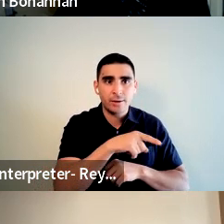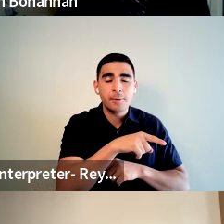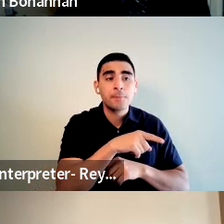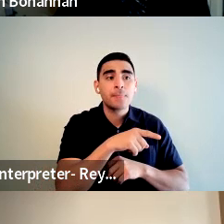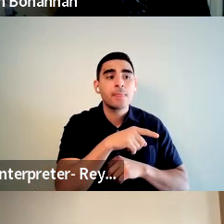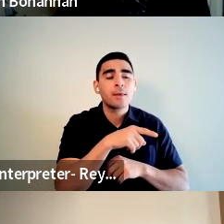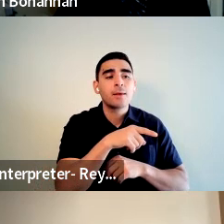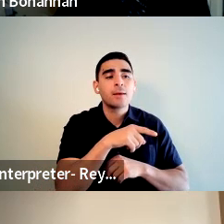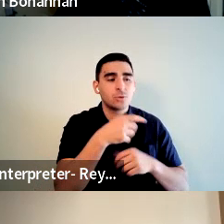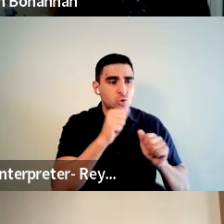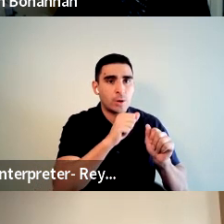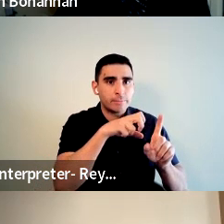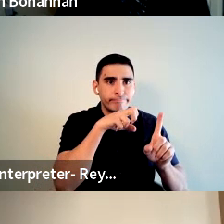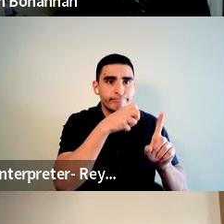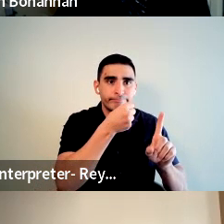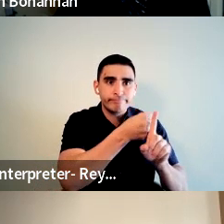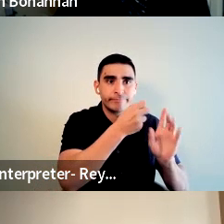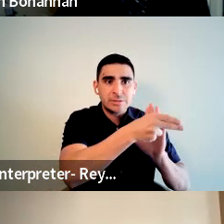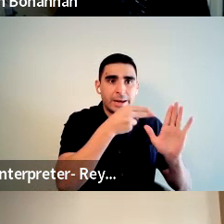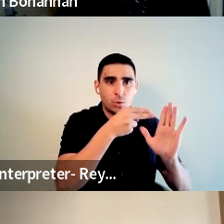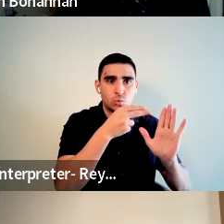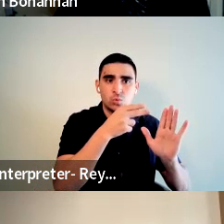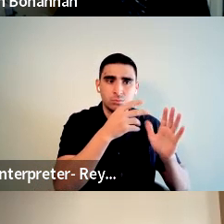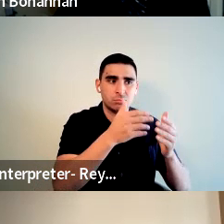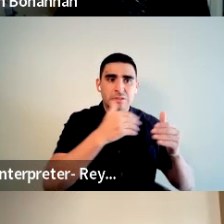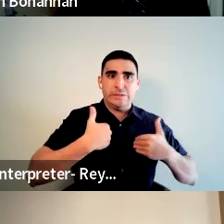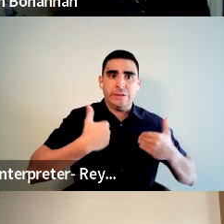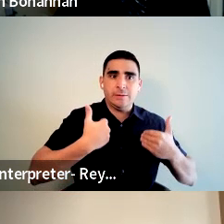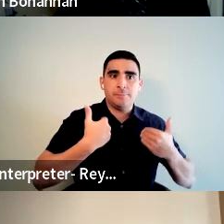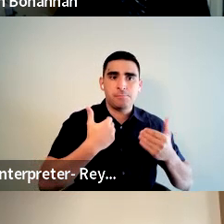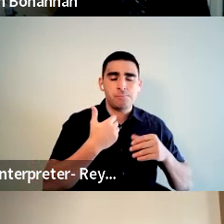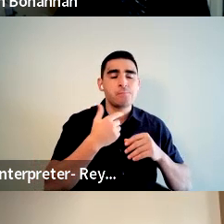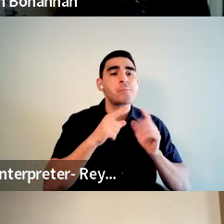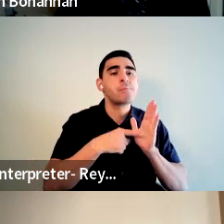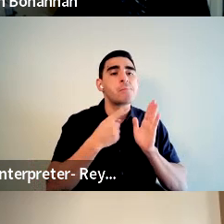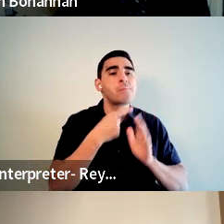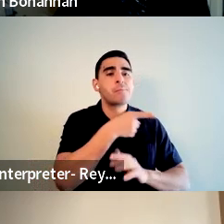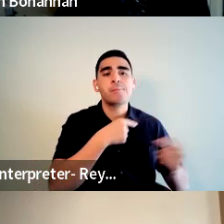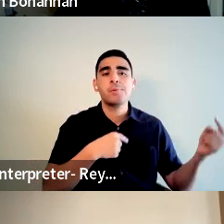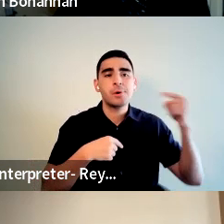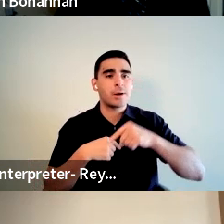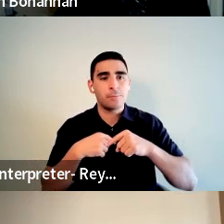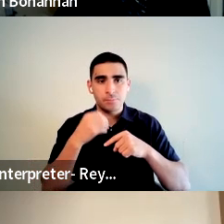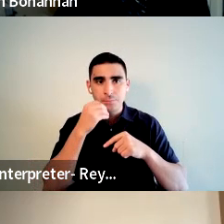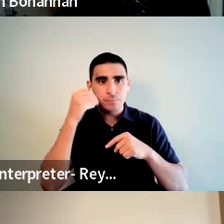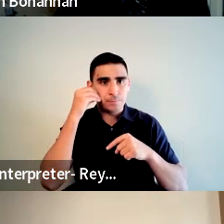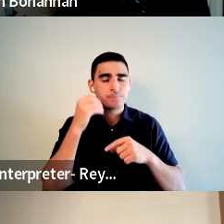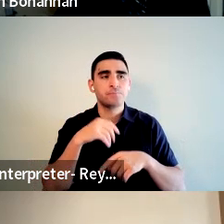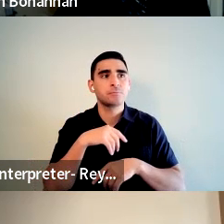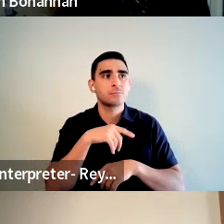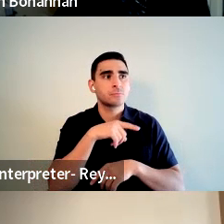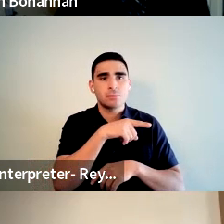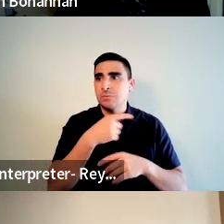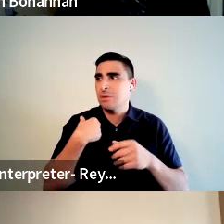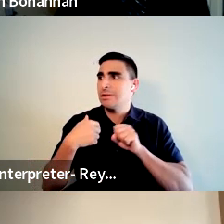earlier. And this was a number of years ago. And she'd come home talking about how you couldn't refer, there wasn't anybody to refer people